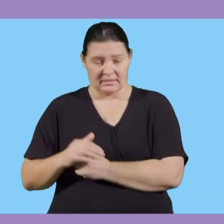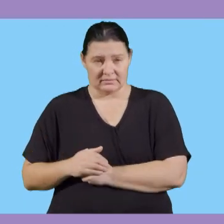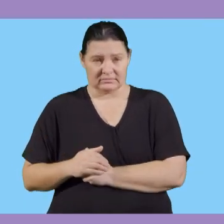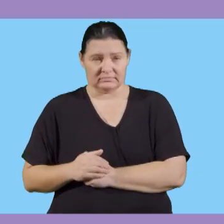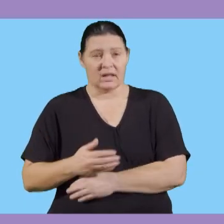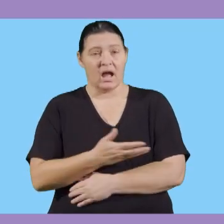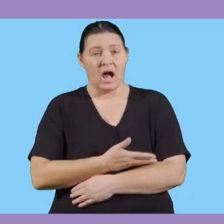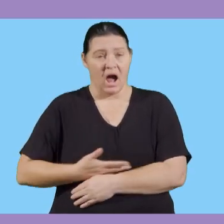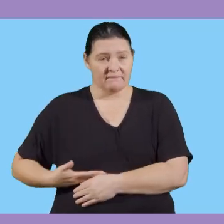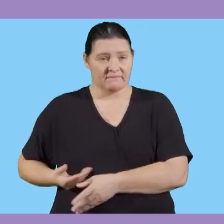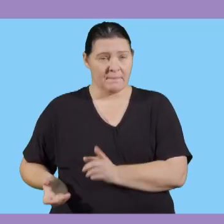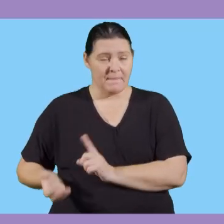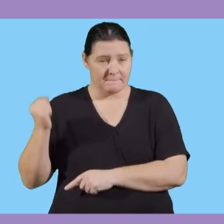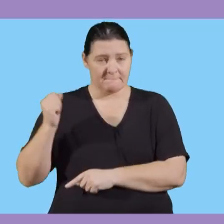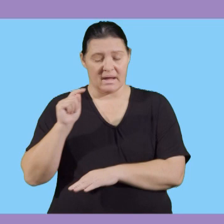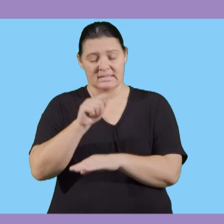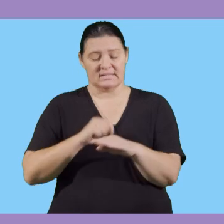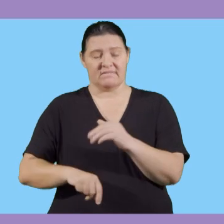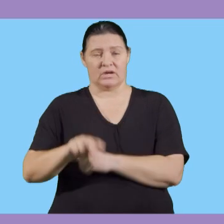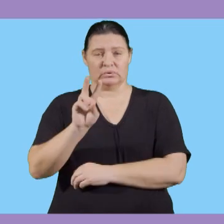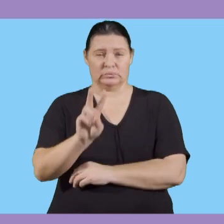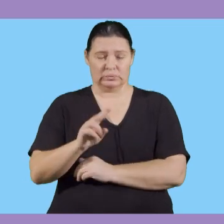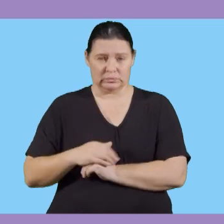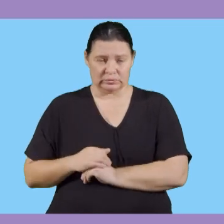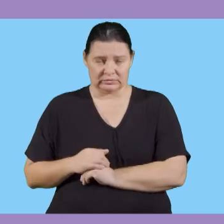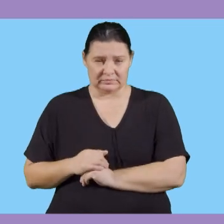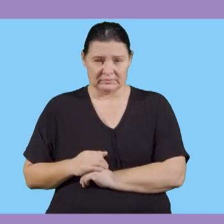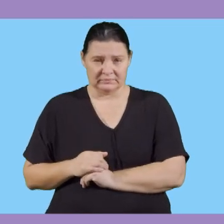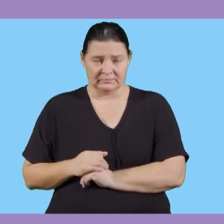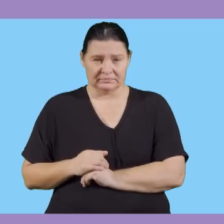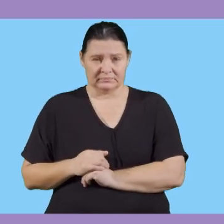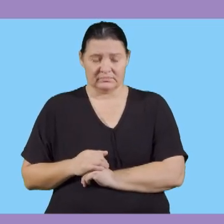find half of that value, we are going to divide by 2. And when we